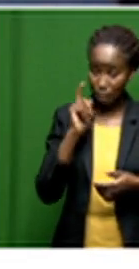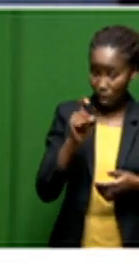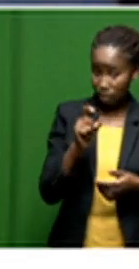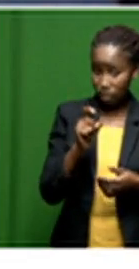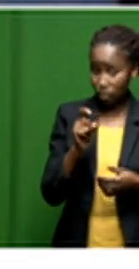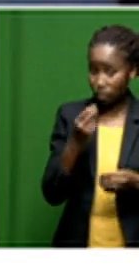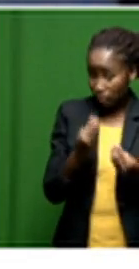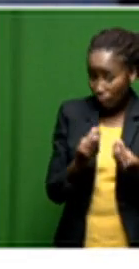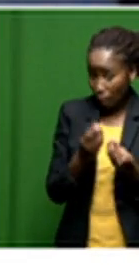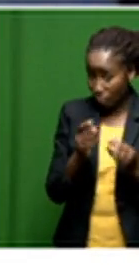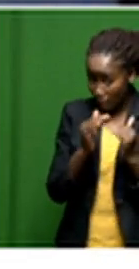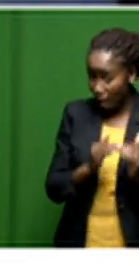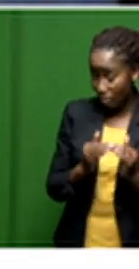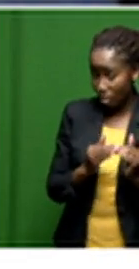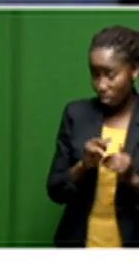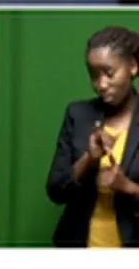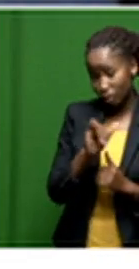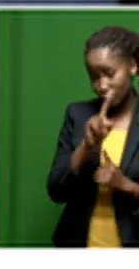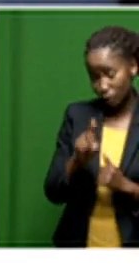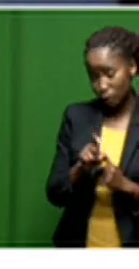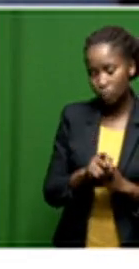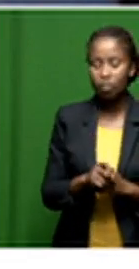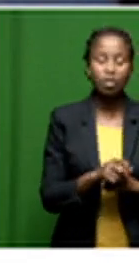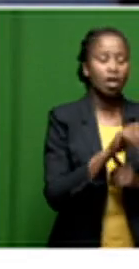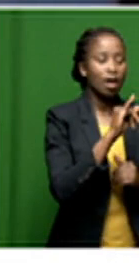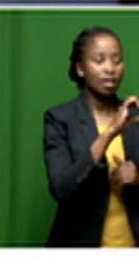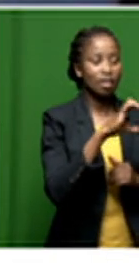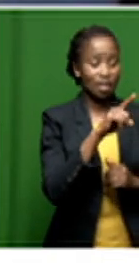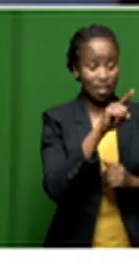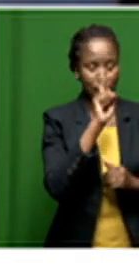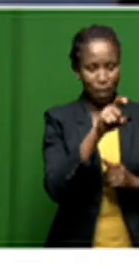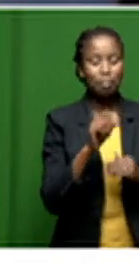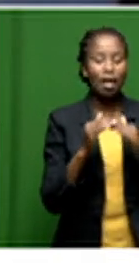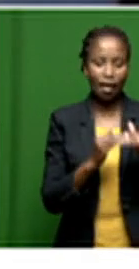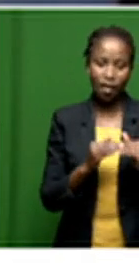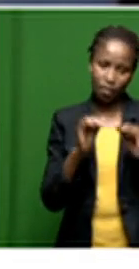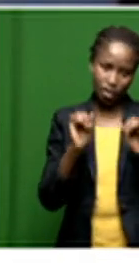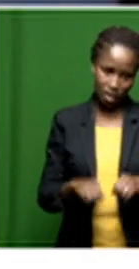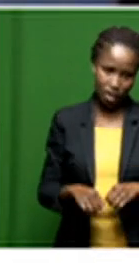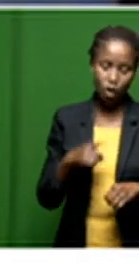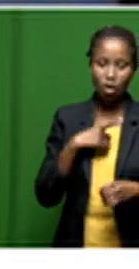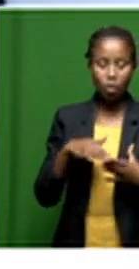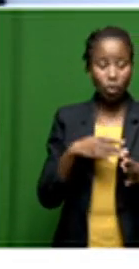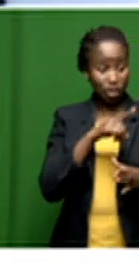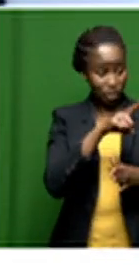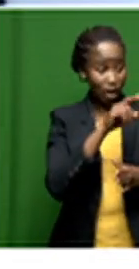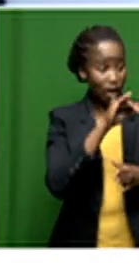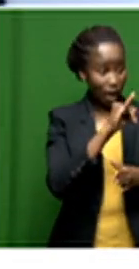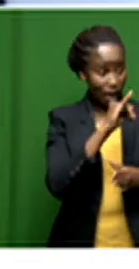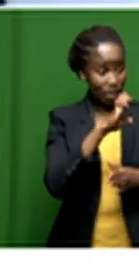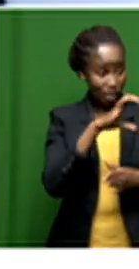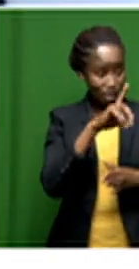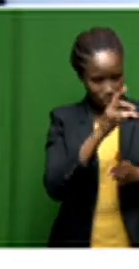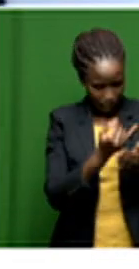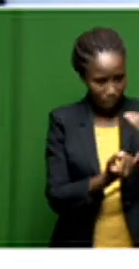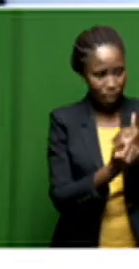closely? Well, the IEC must be watched very closely, Leanne. As I've said earlier, they're an independent institution. They've got to be held to a